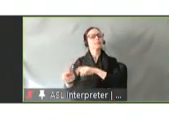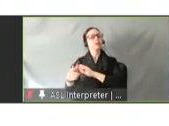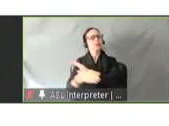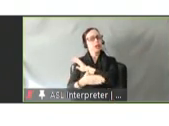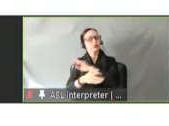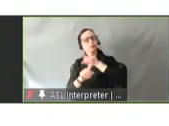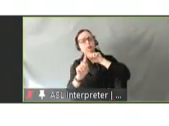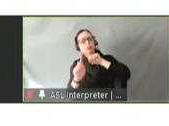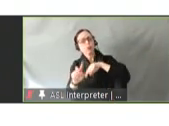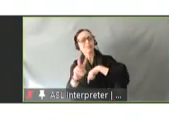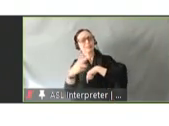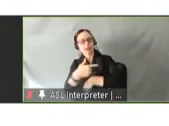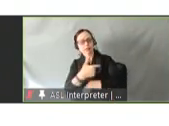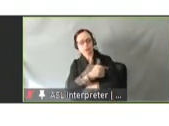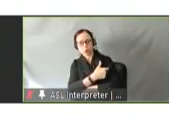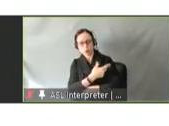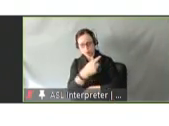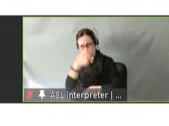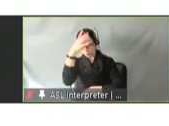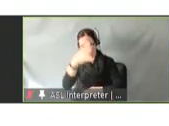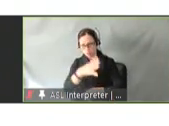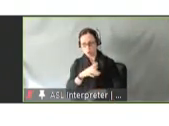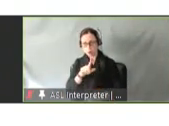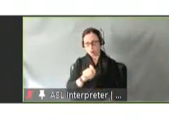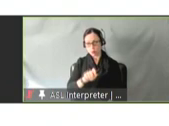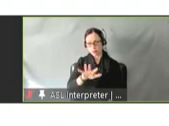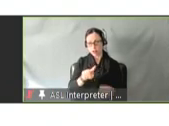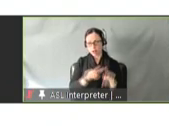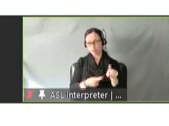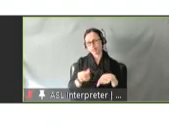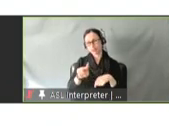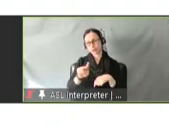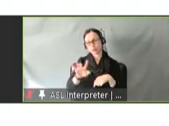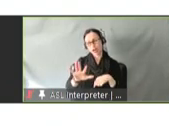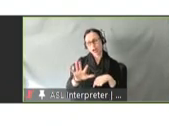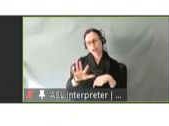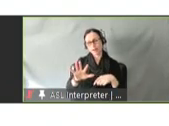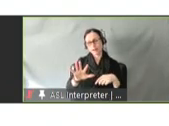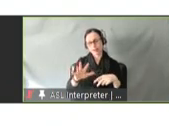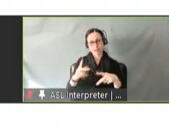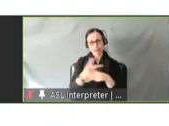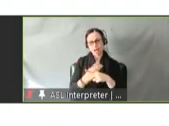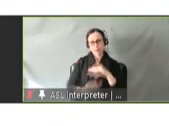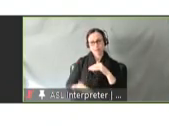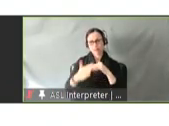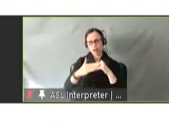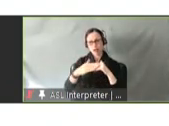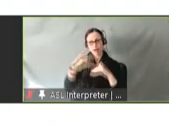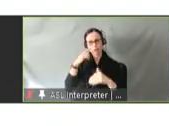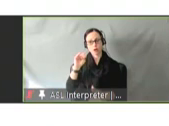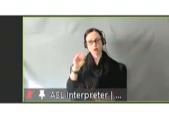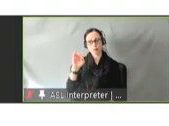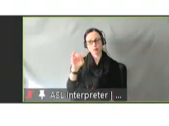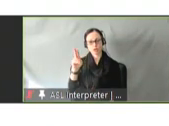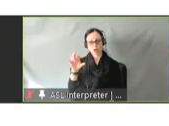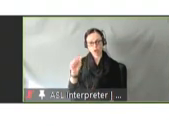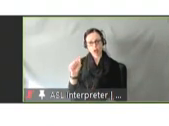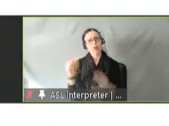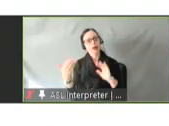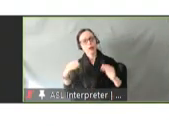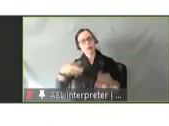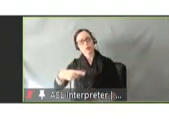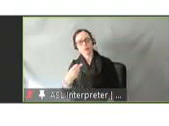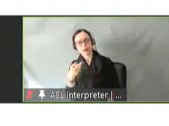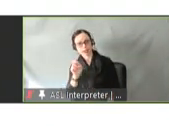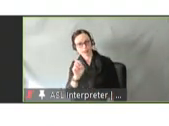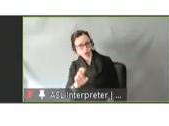vaccine in males tended to be 1.5 to 5 times higher for Moderna rather than versus Pfizer. With